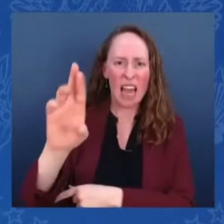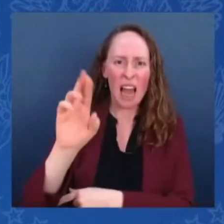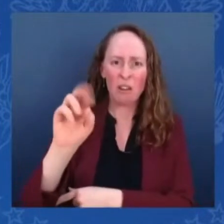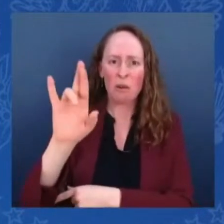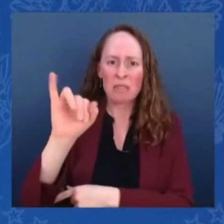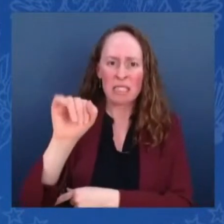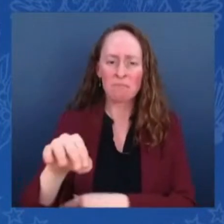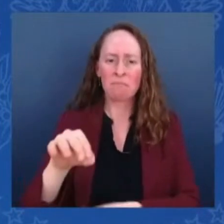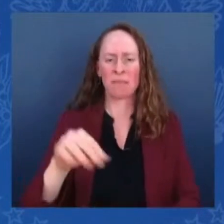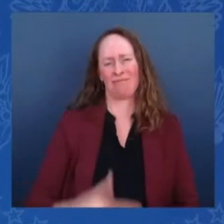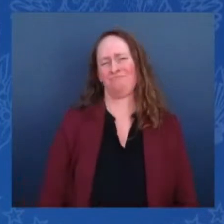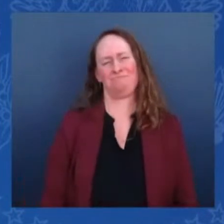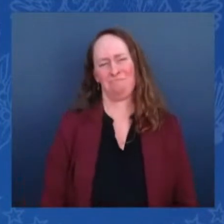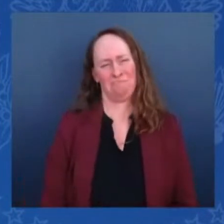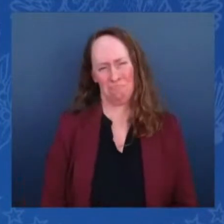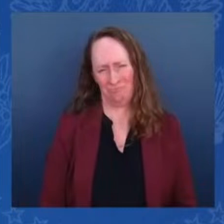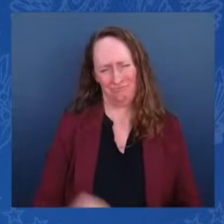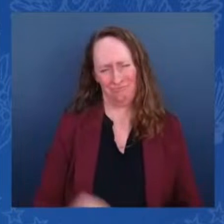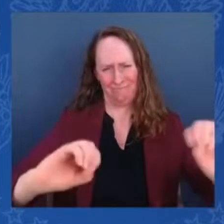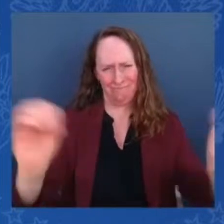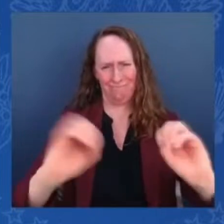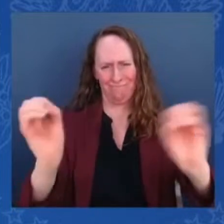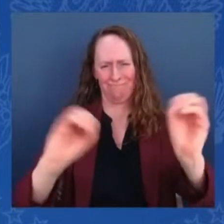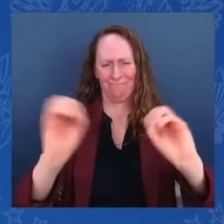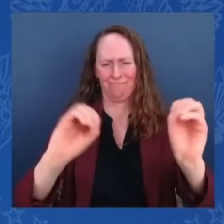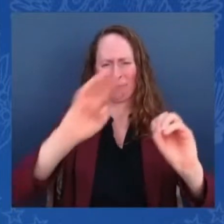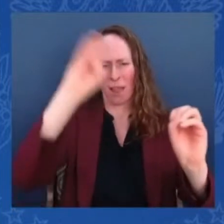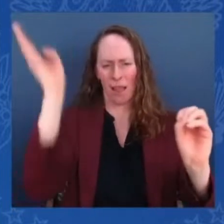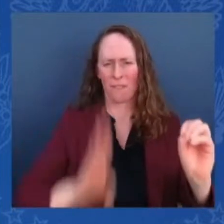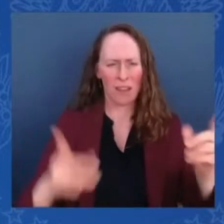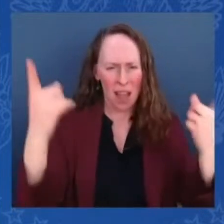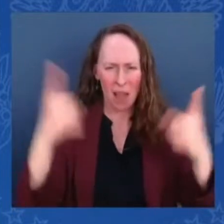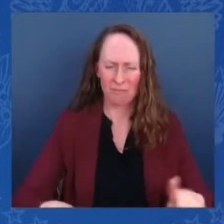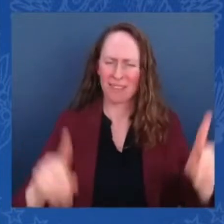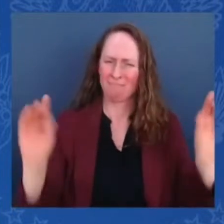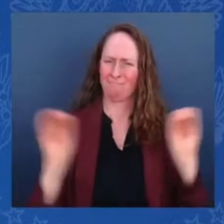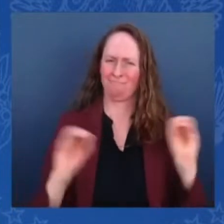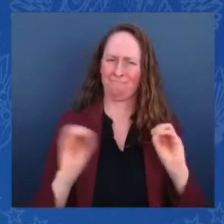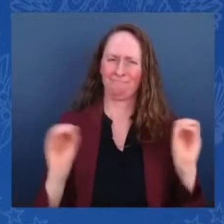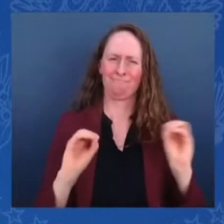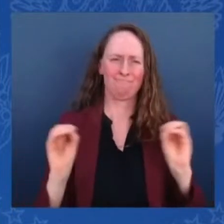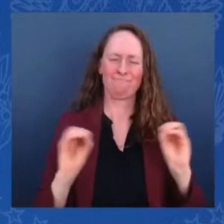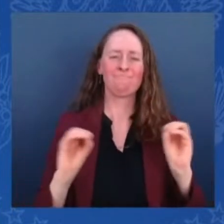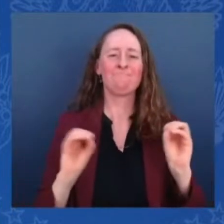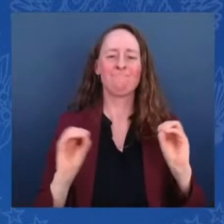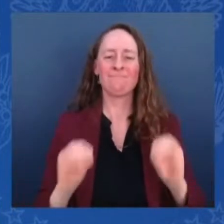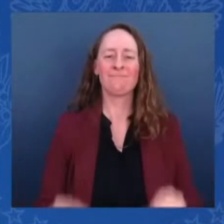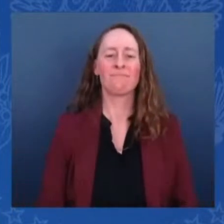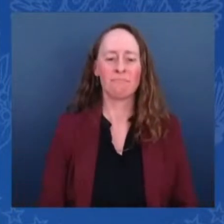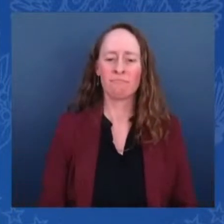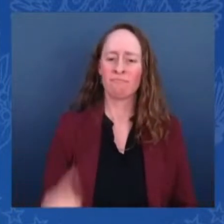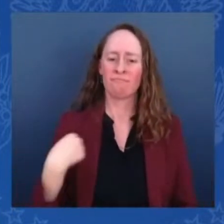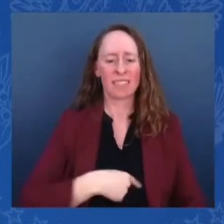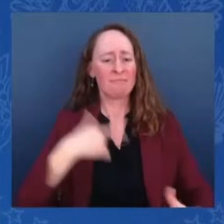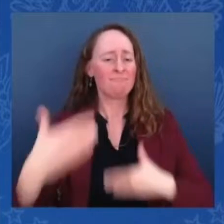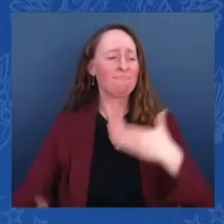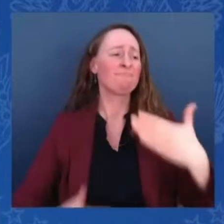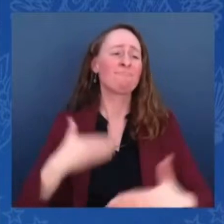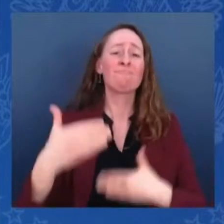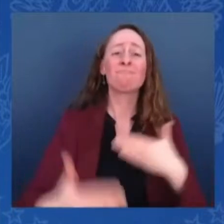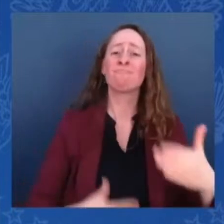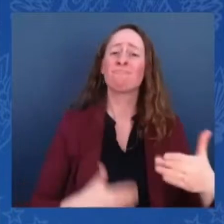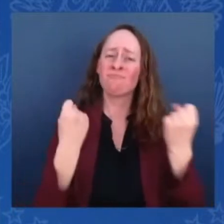occurred. Neither has occurred. And our alliances have stayed strong. We've used our